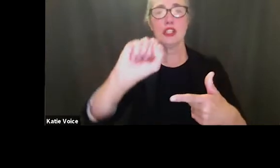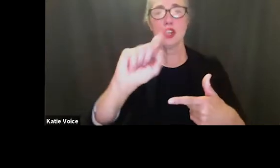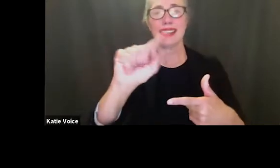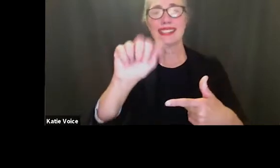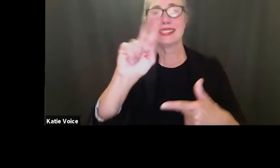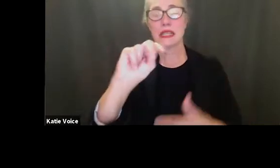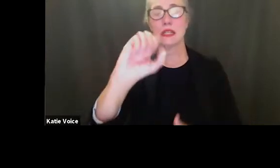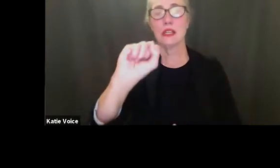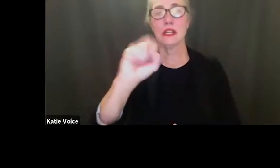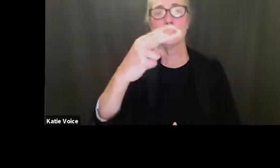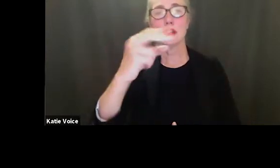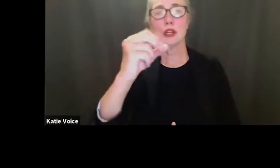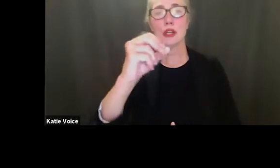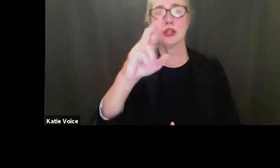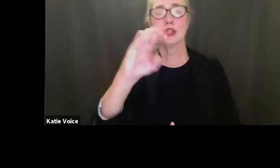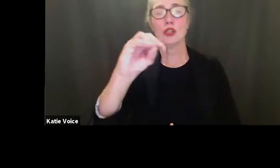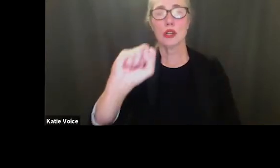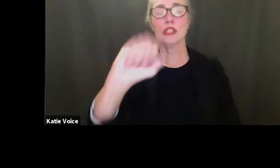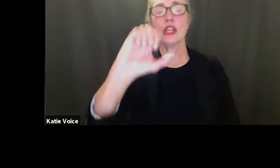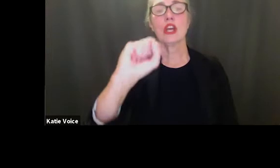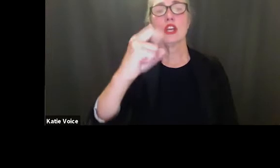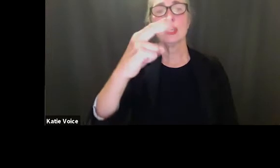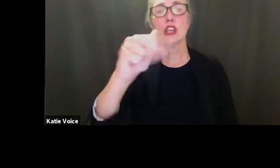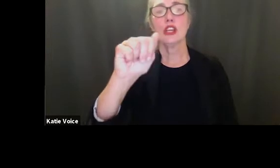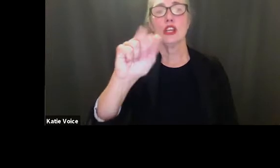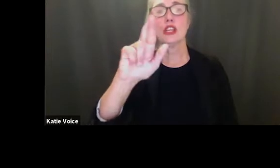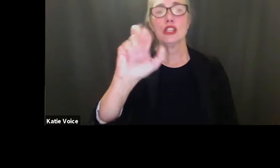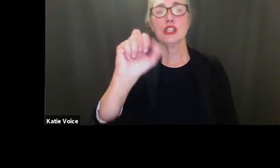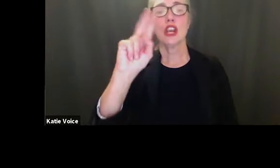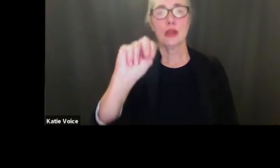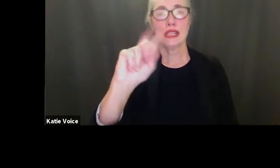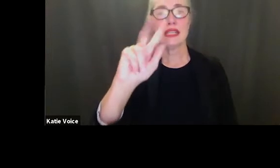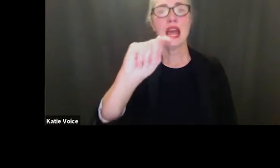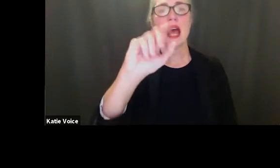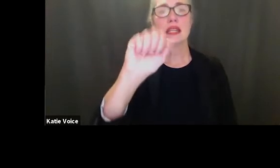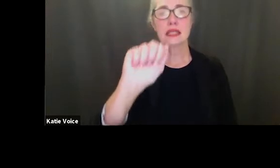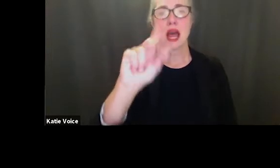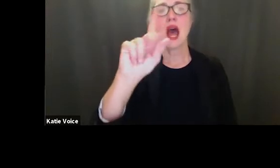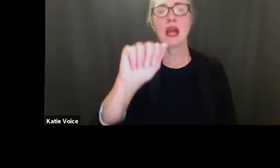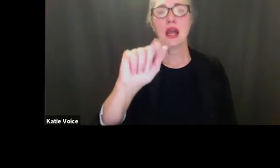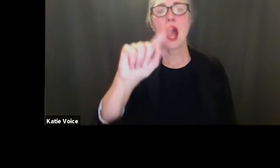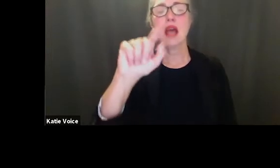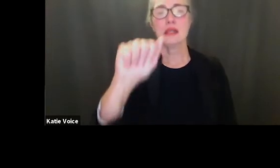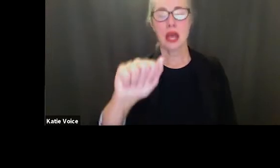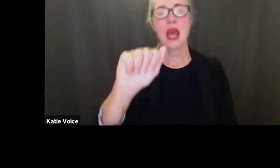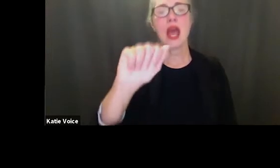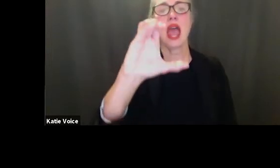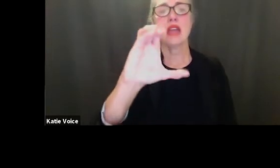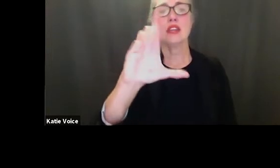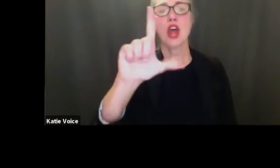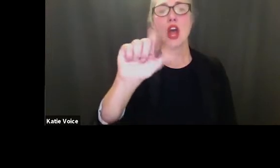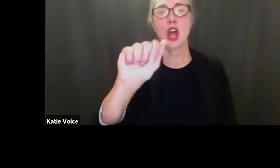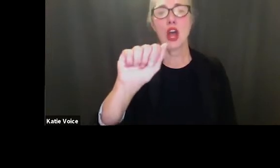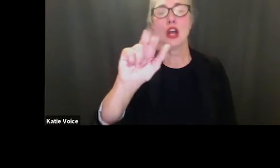Sharon Jacotka, and Claudia Henry. Amy Smith, you are up first.